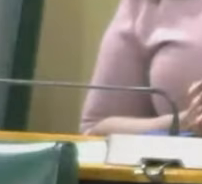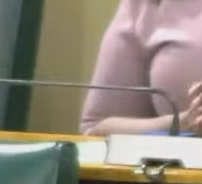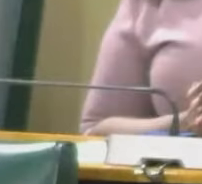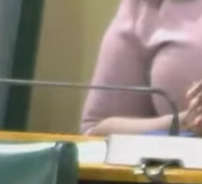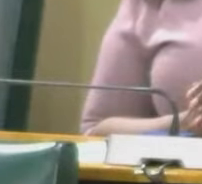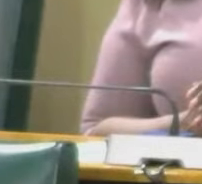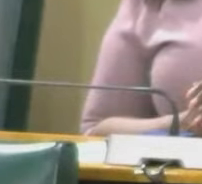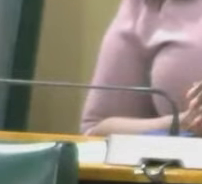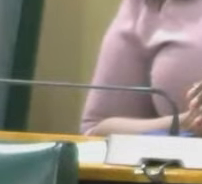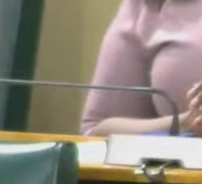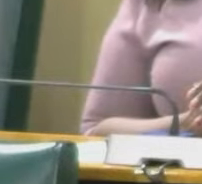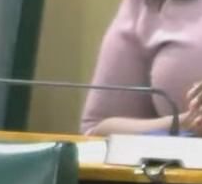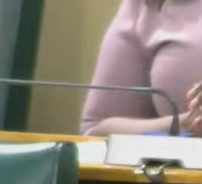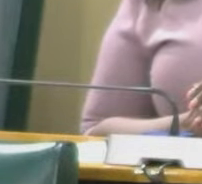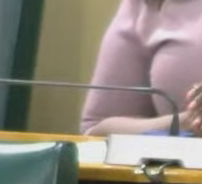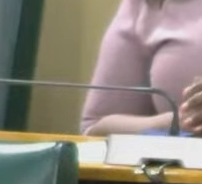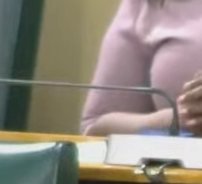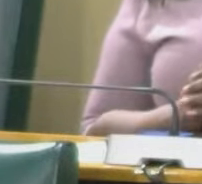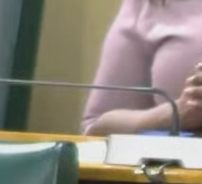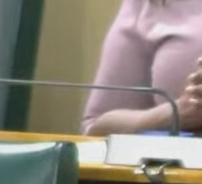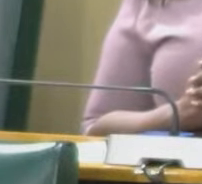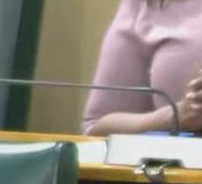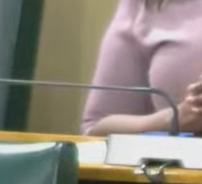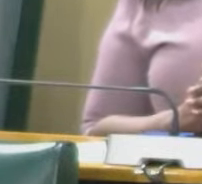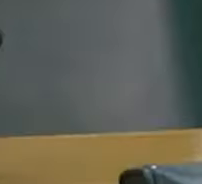not good for Jamaica.